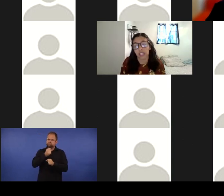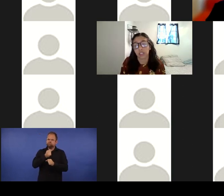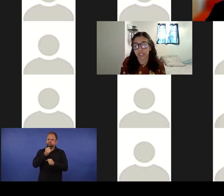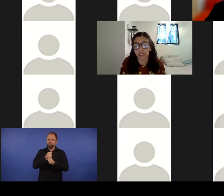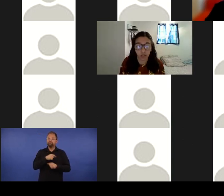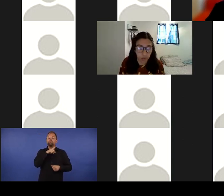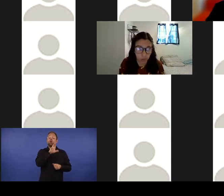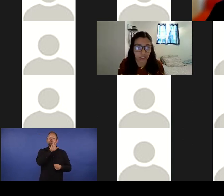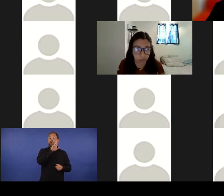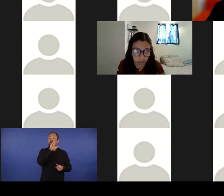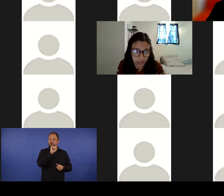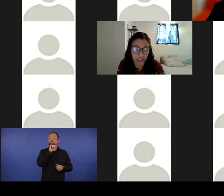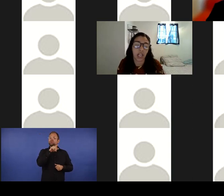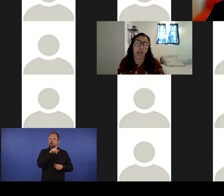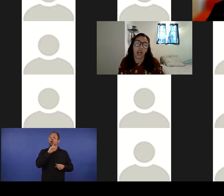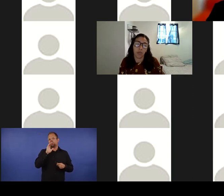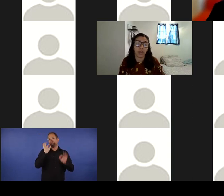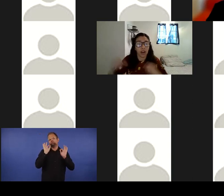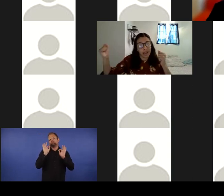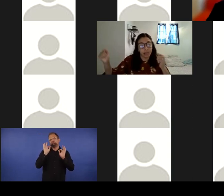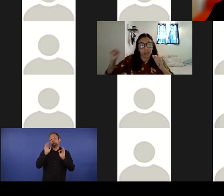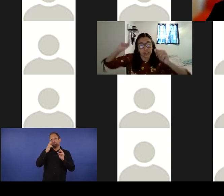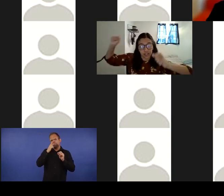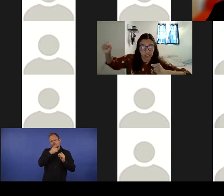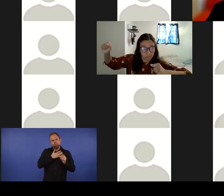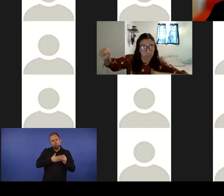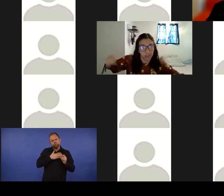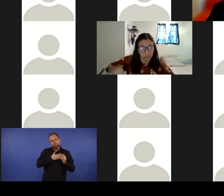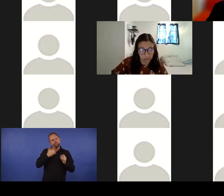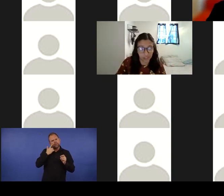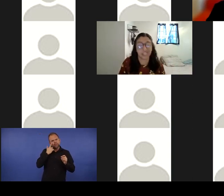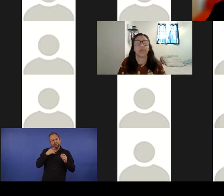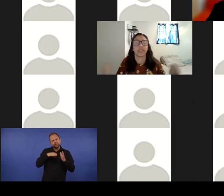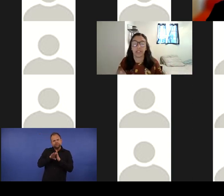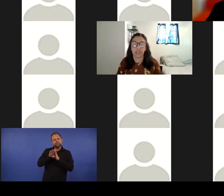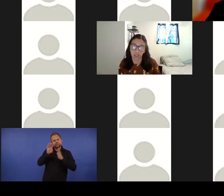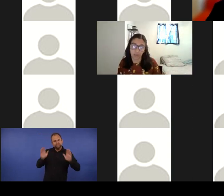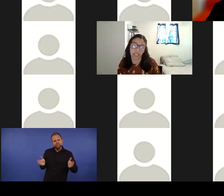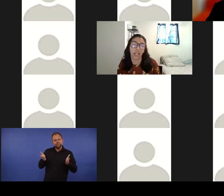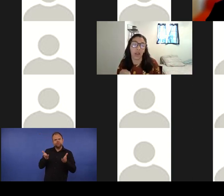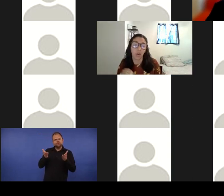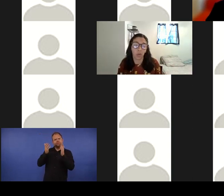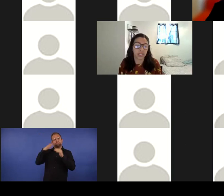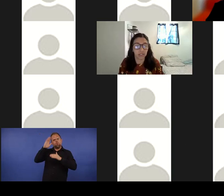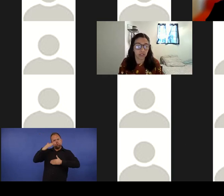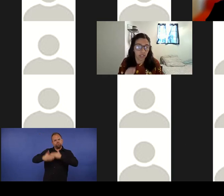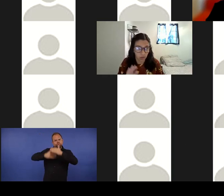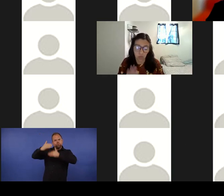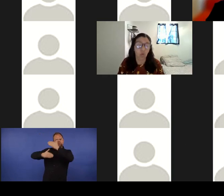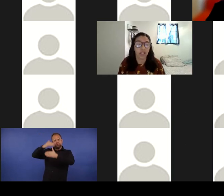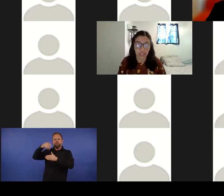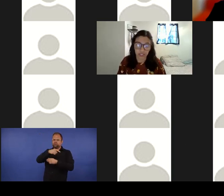work, especially for people with disabilities. We are happy with the administration, but there are some things that we